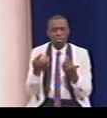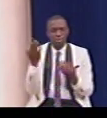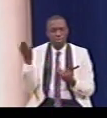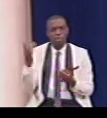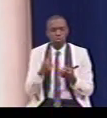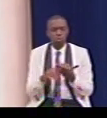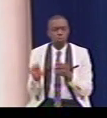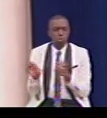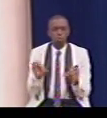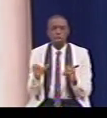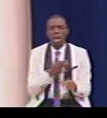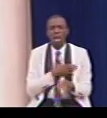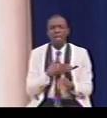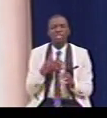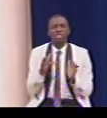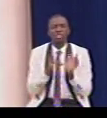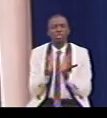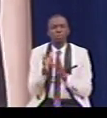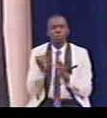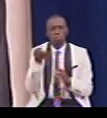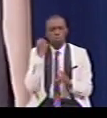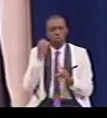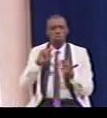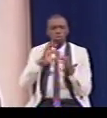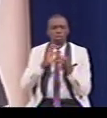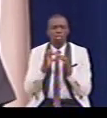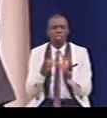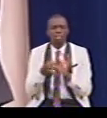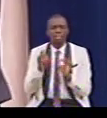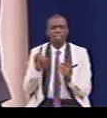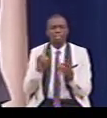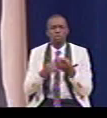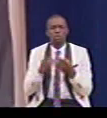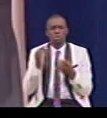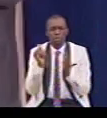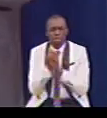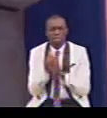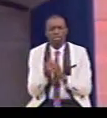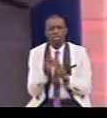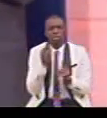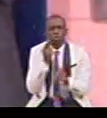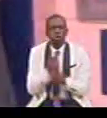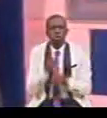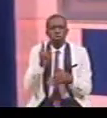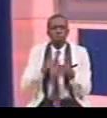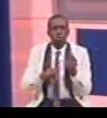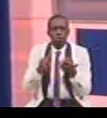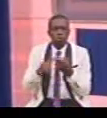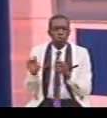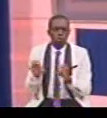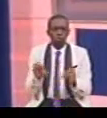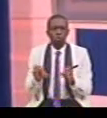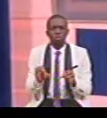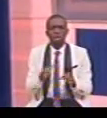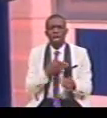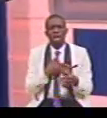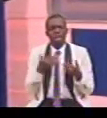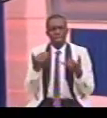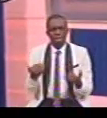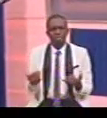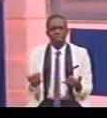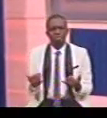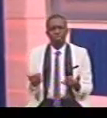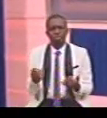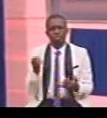and he was connected with that and he concentrated on that just what you do and now that he knew that he had